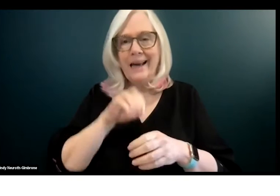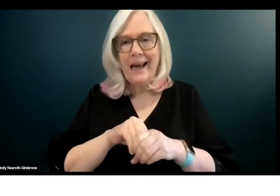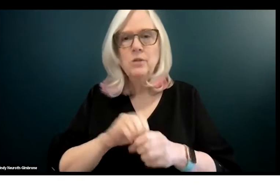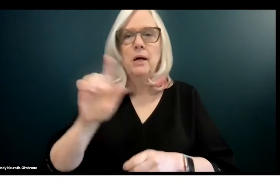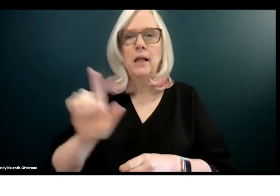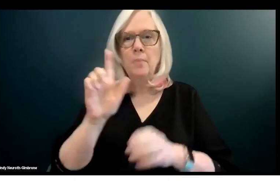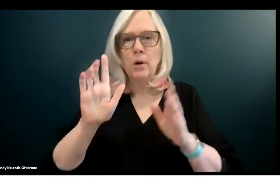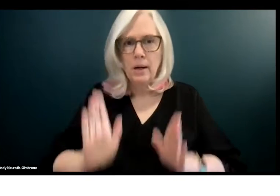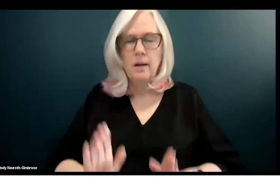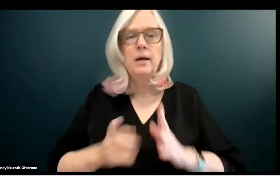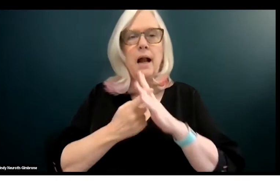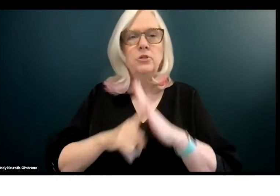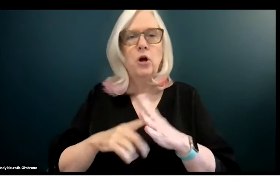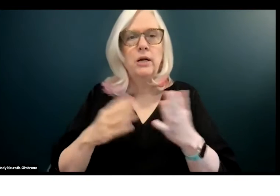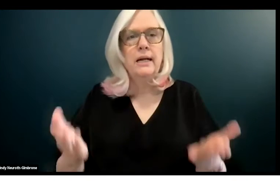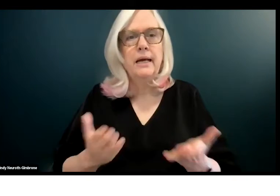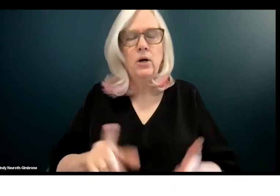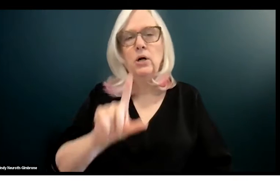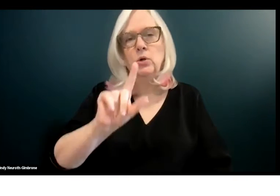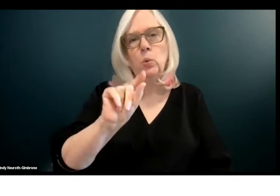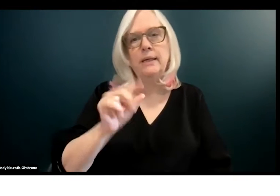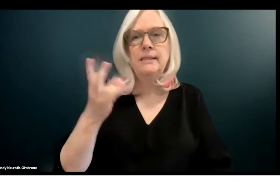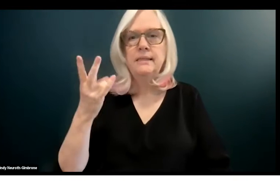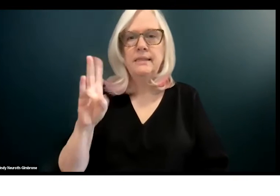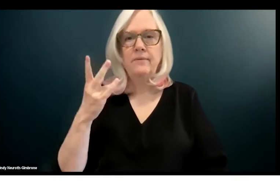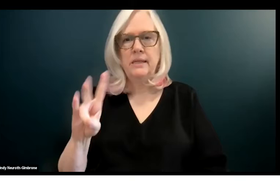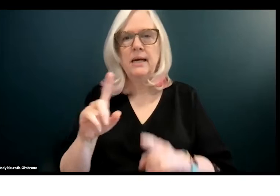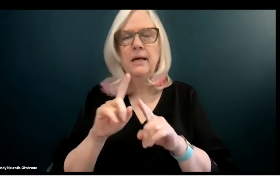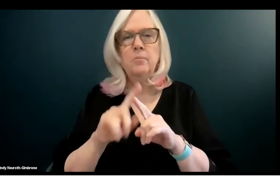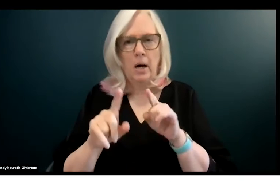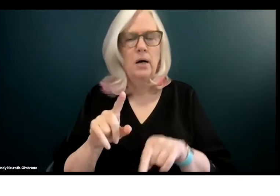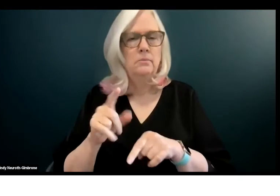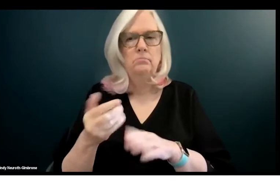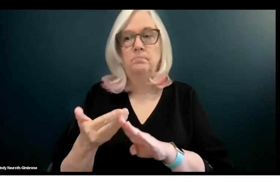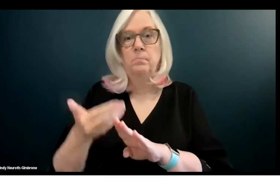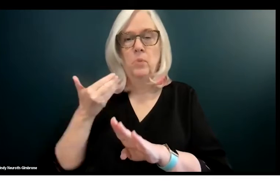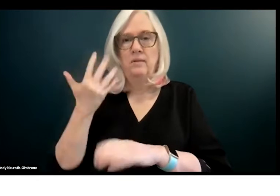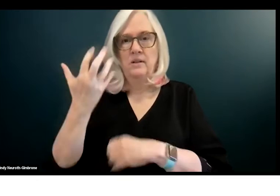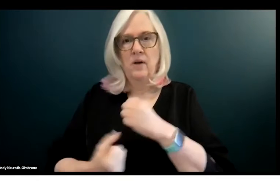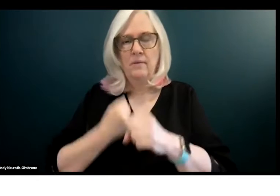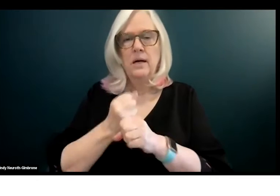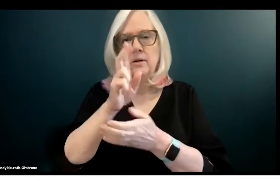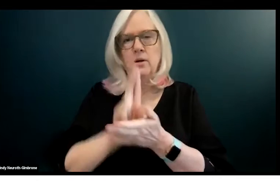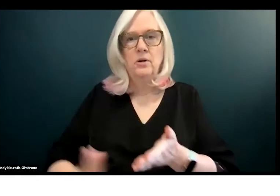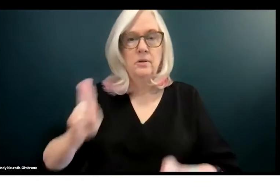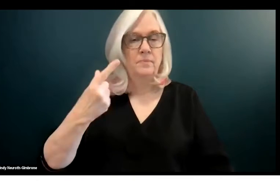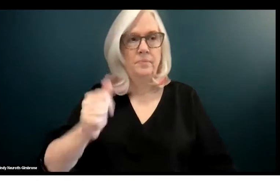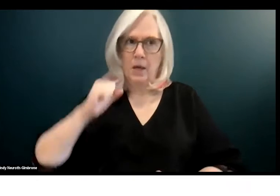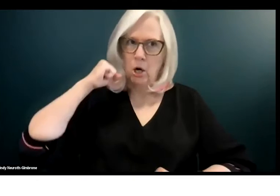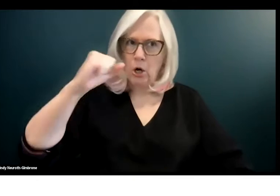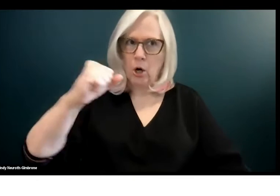started here in 2017, but spent the previous 5 years at the University of Georgia. Go